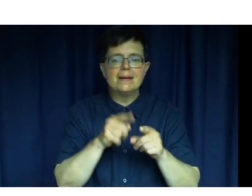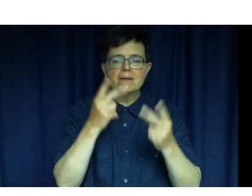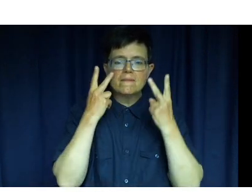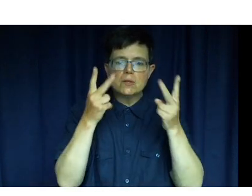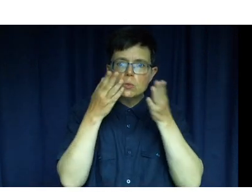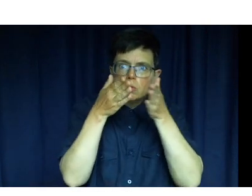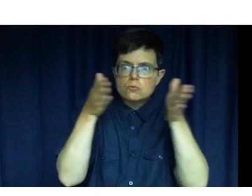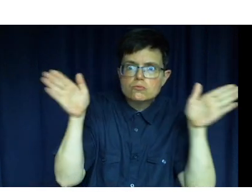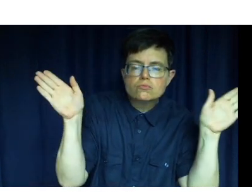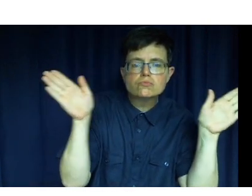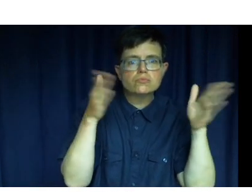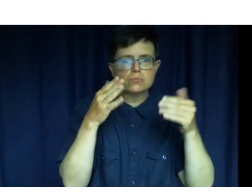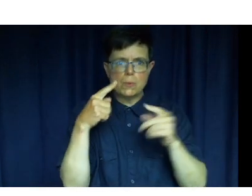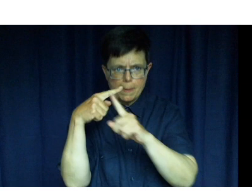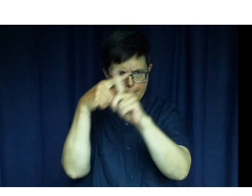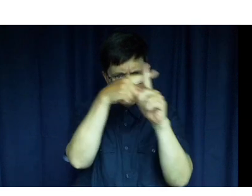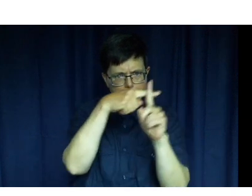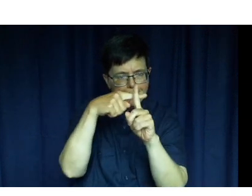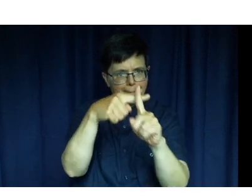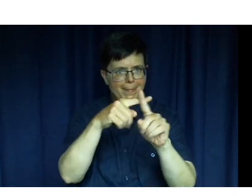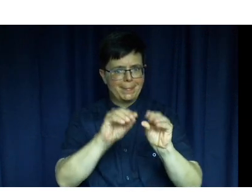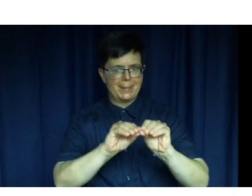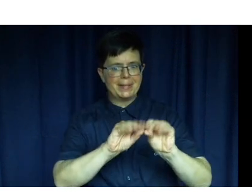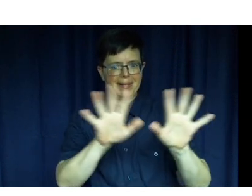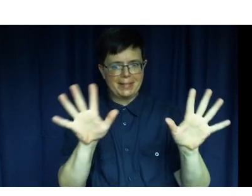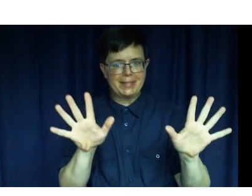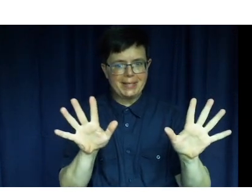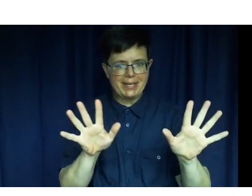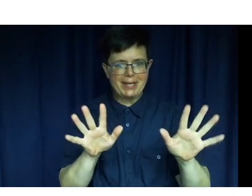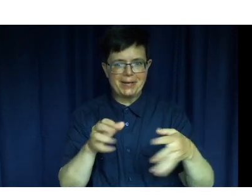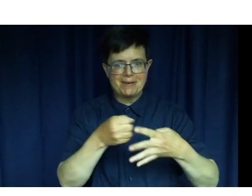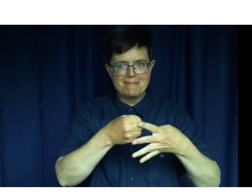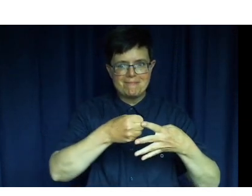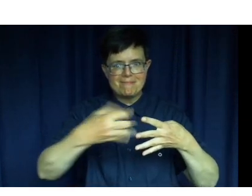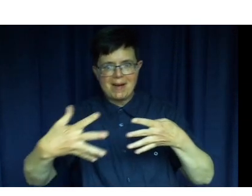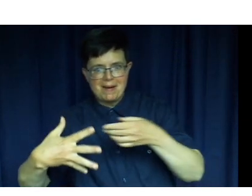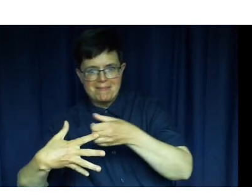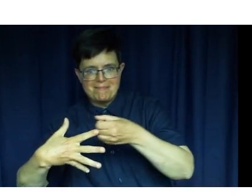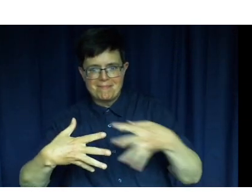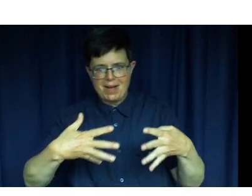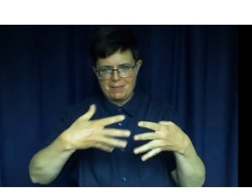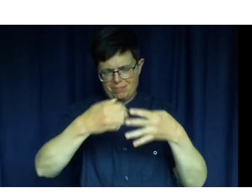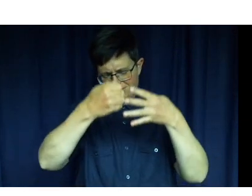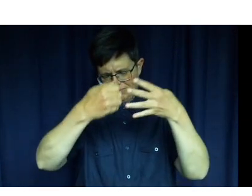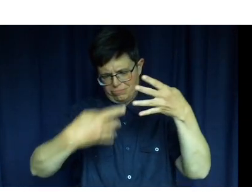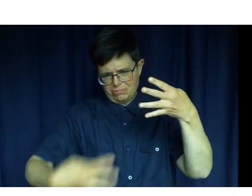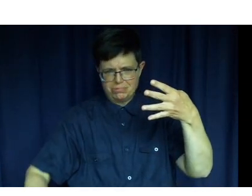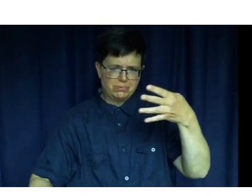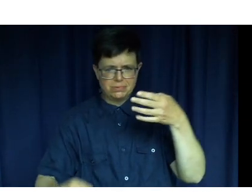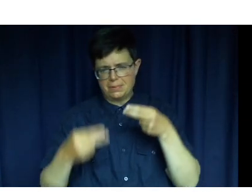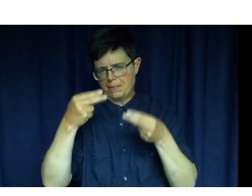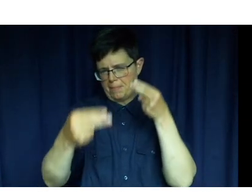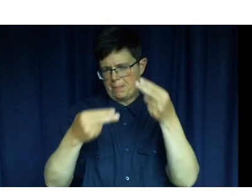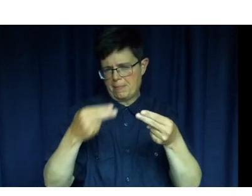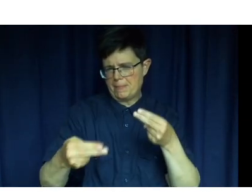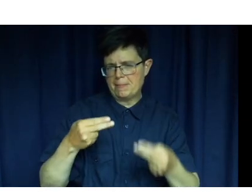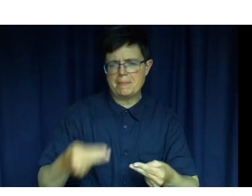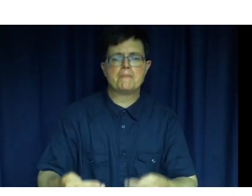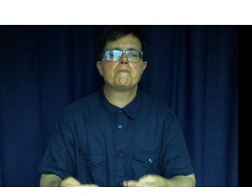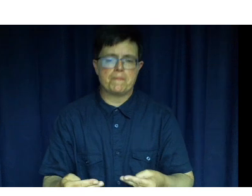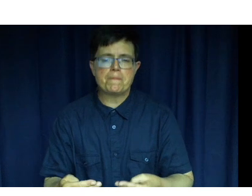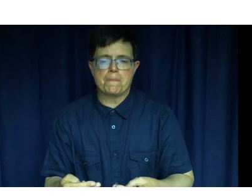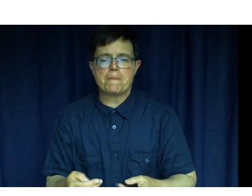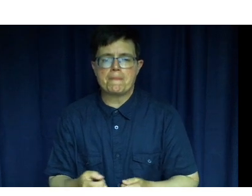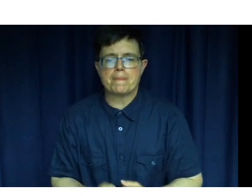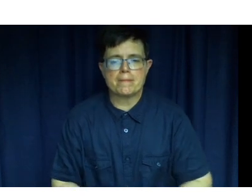acuity. So this gives you an idea of how the ICF is structured and where you can find the different pieces we're